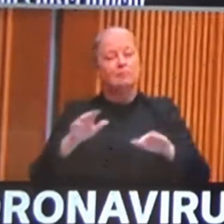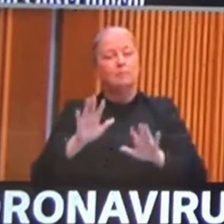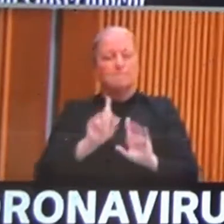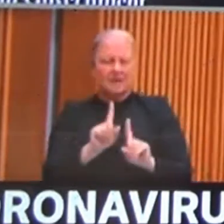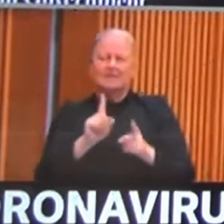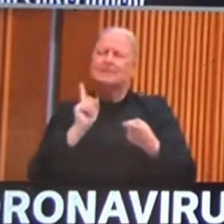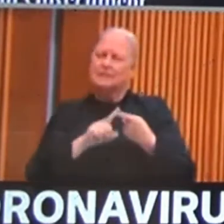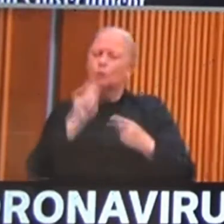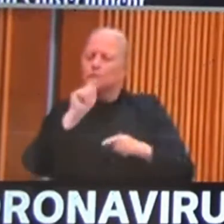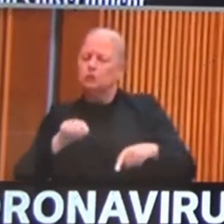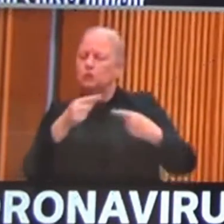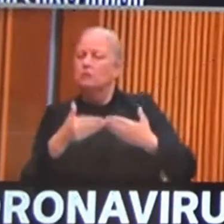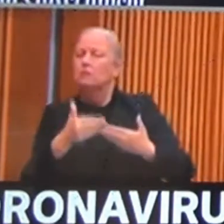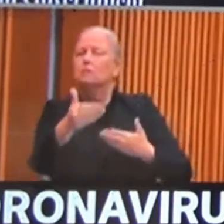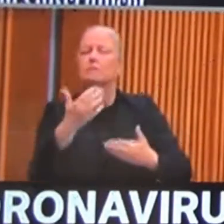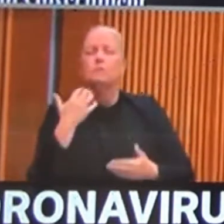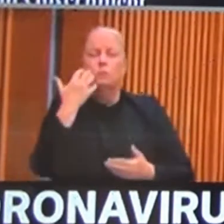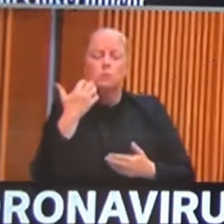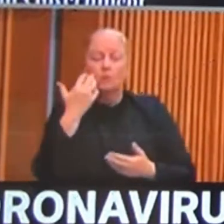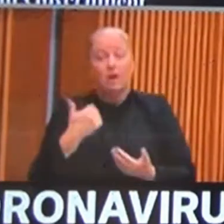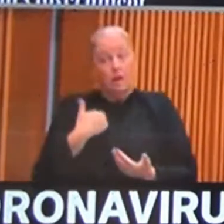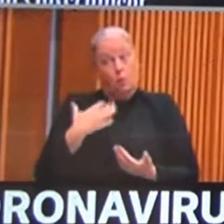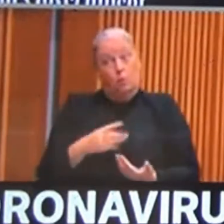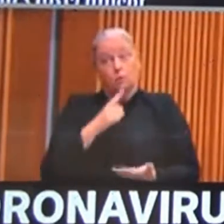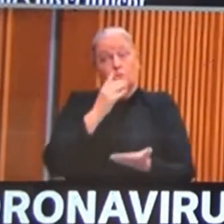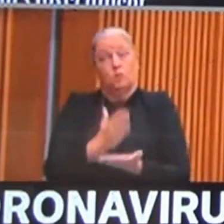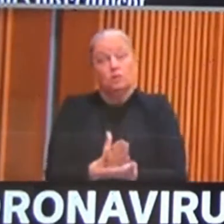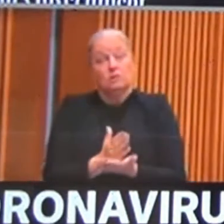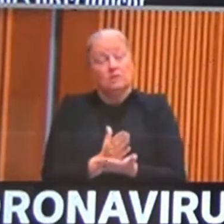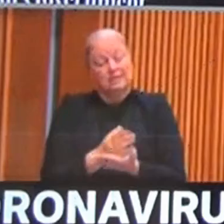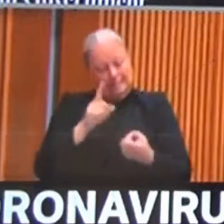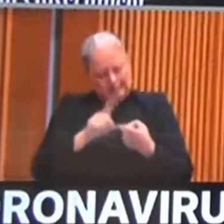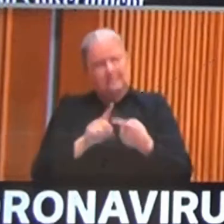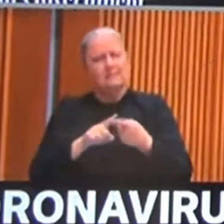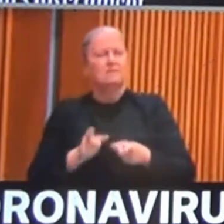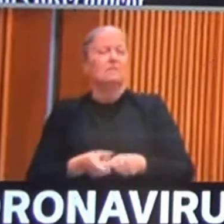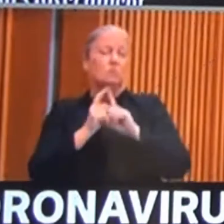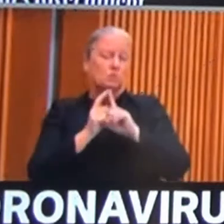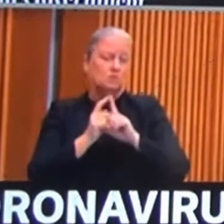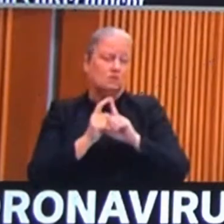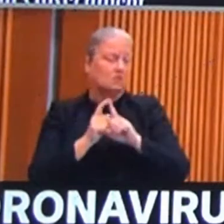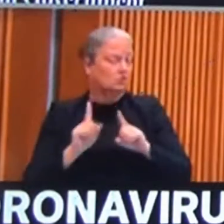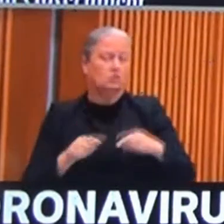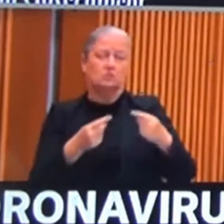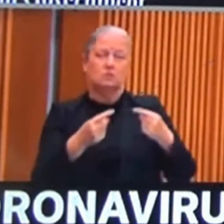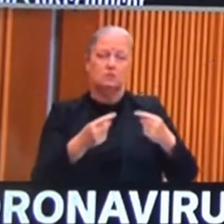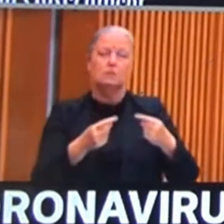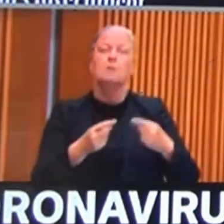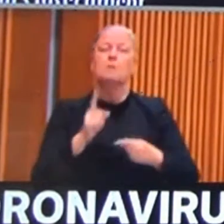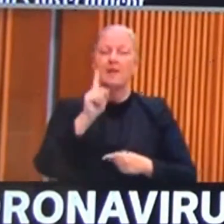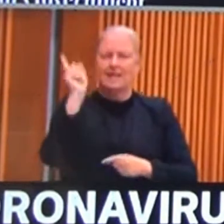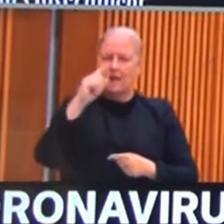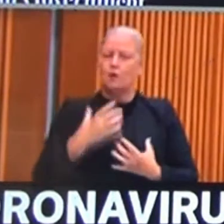be absolutely clear and upfront about that. It will still be challenging, but what we are seeing is stronger